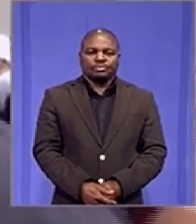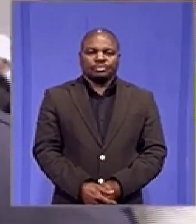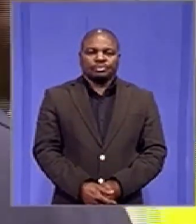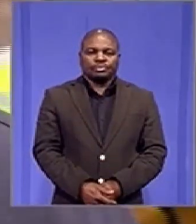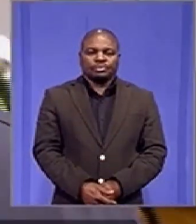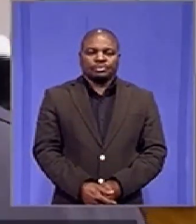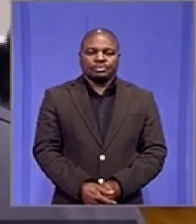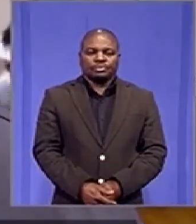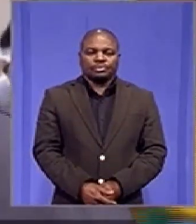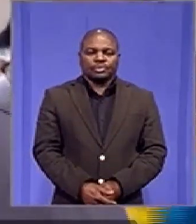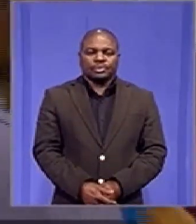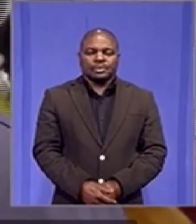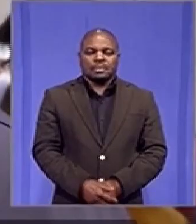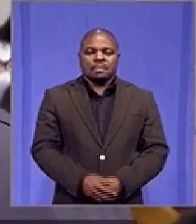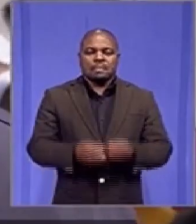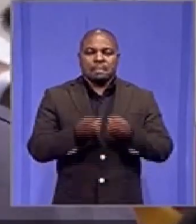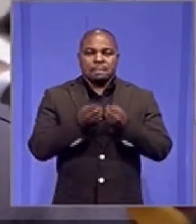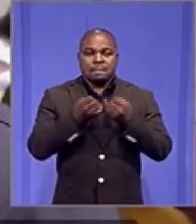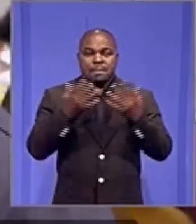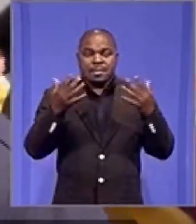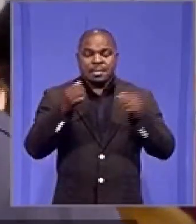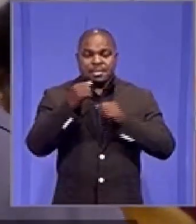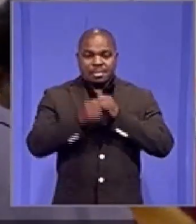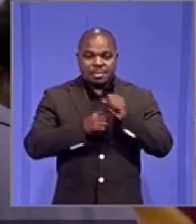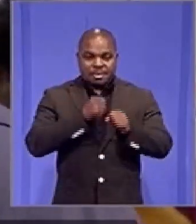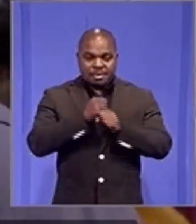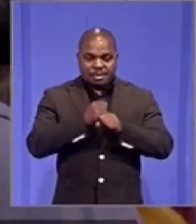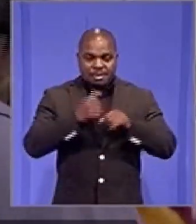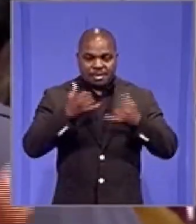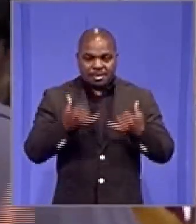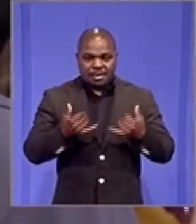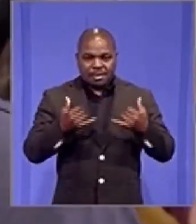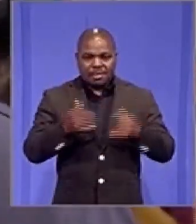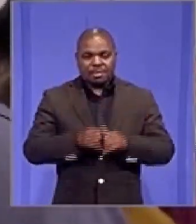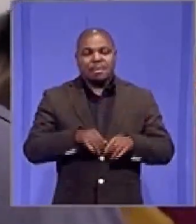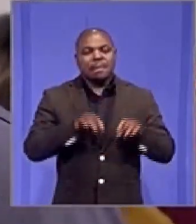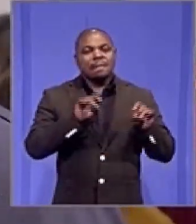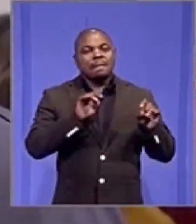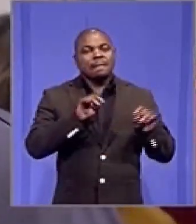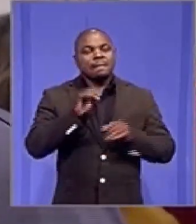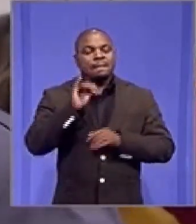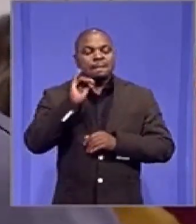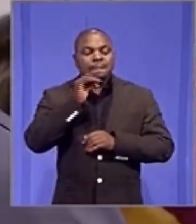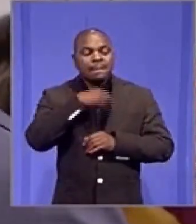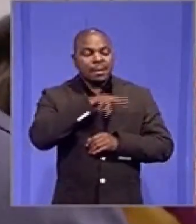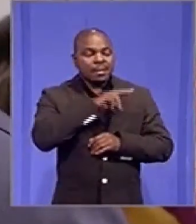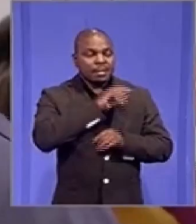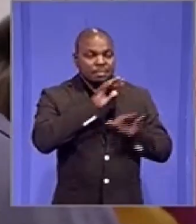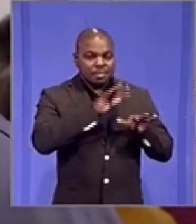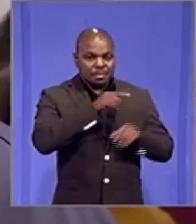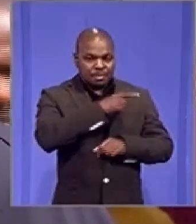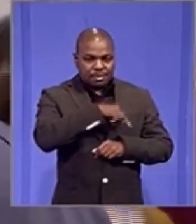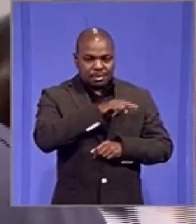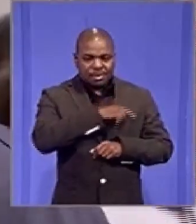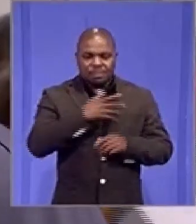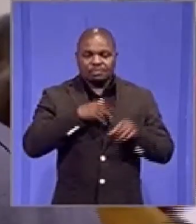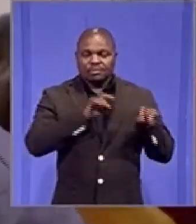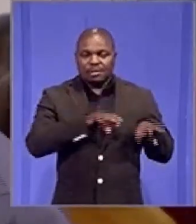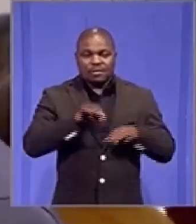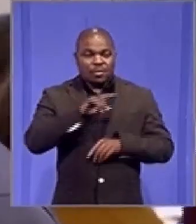For many years now that the people of Palestine have been under siege, and we have seen now that in as much as nobody